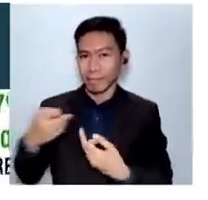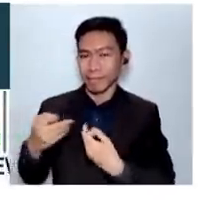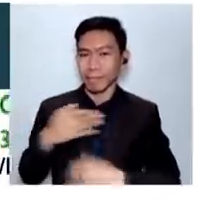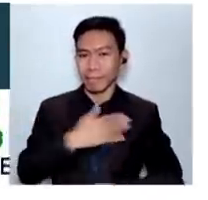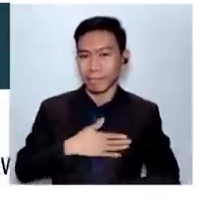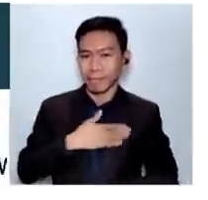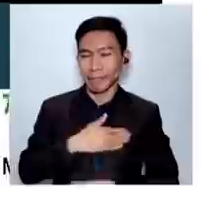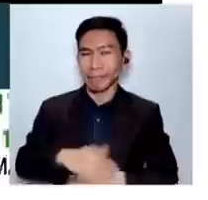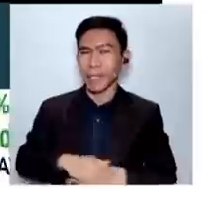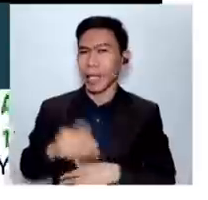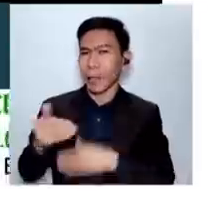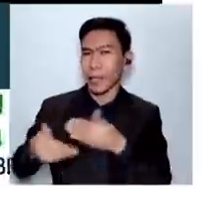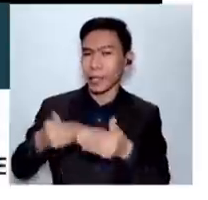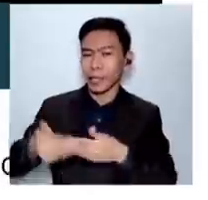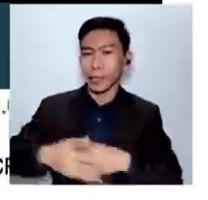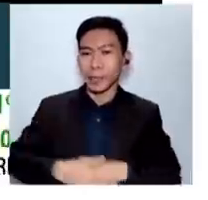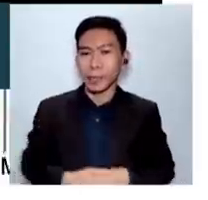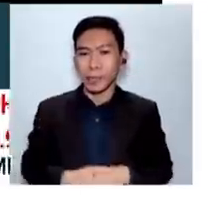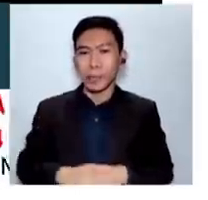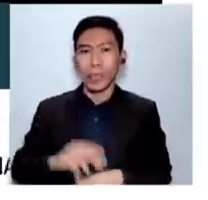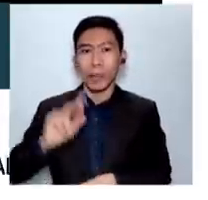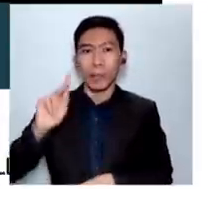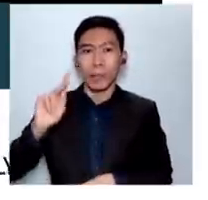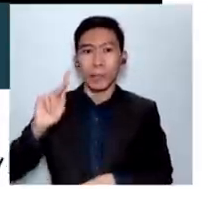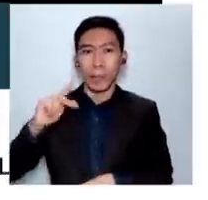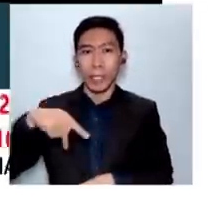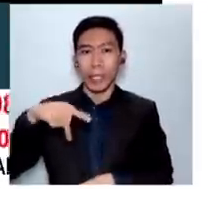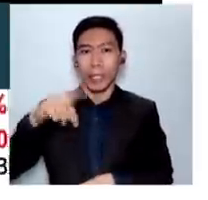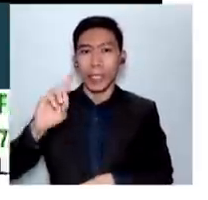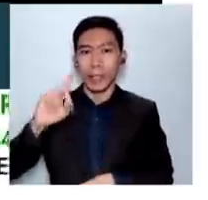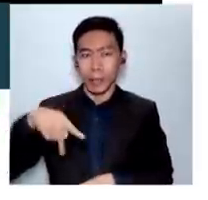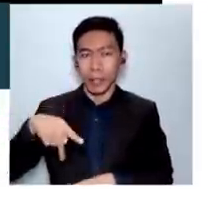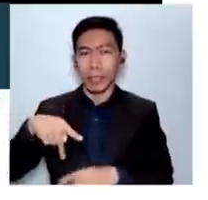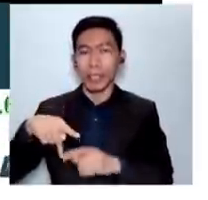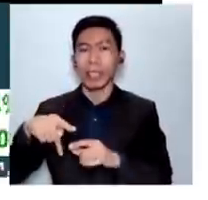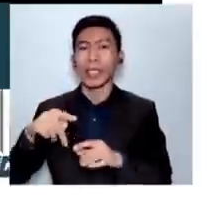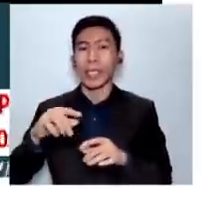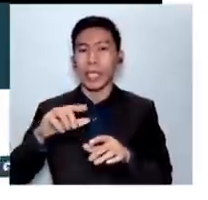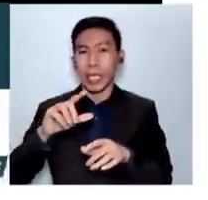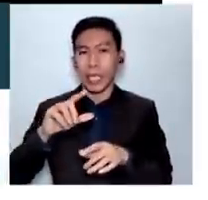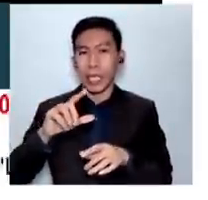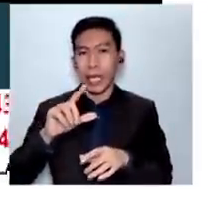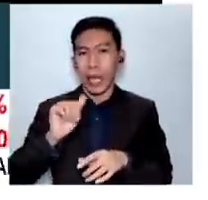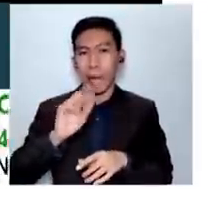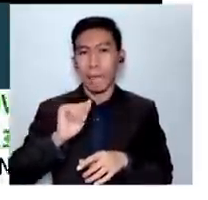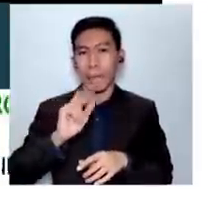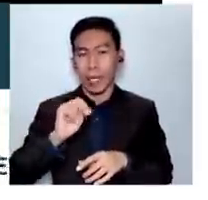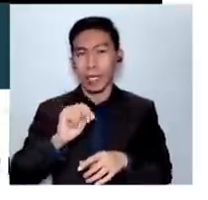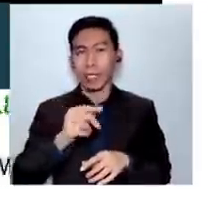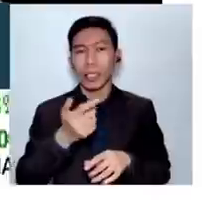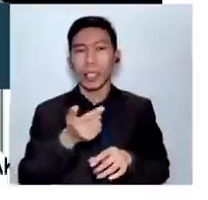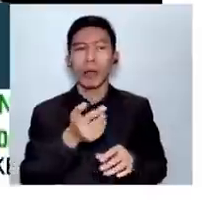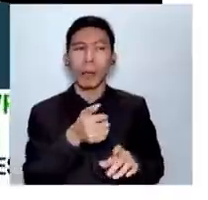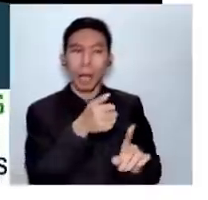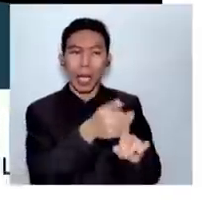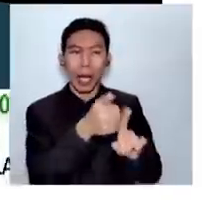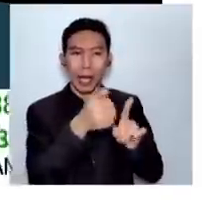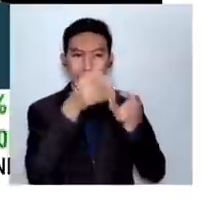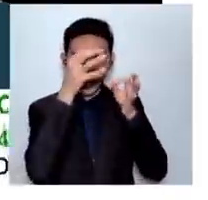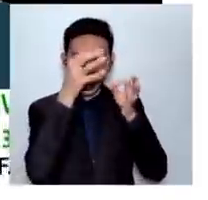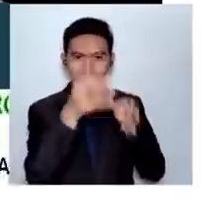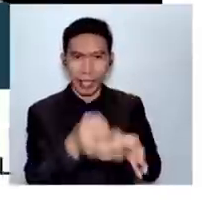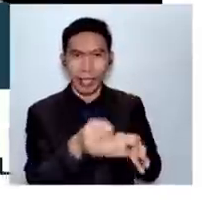No, the PDP Laban delegated to Senator Manny Pacquiao the choice for his running mate. Klarong-klaro naman po